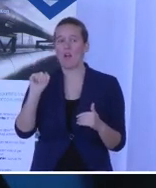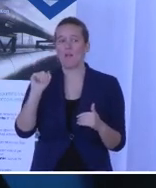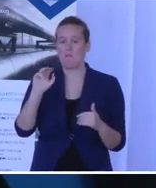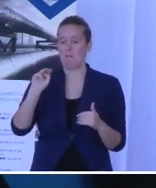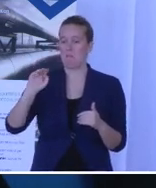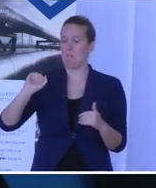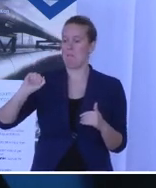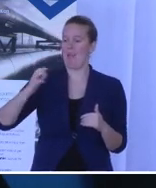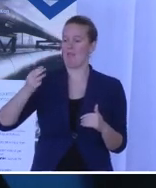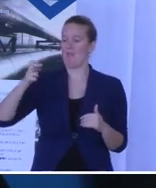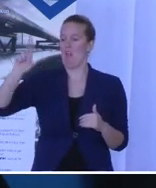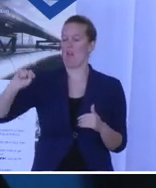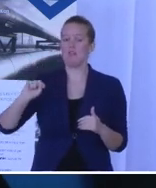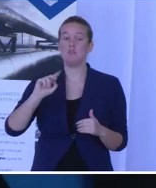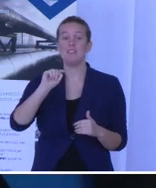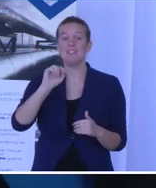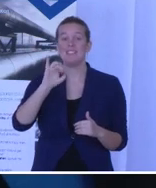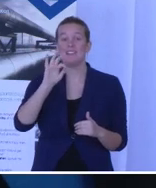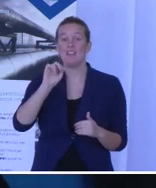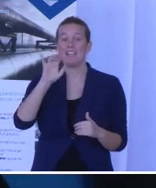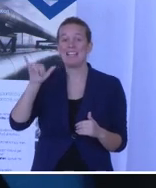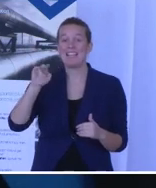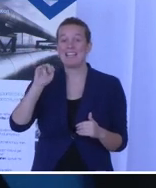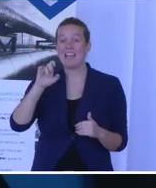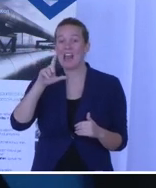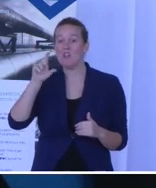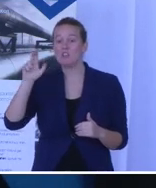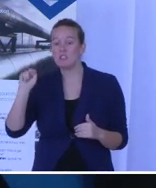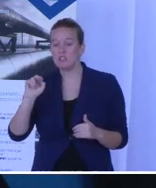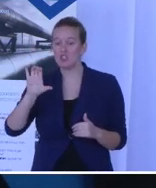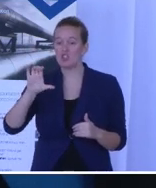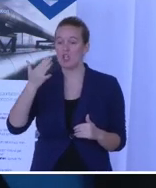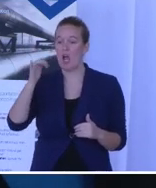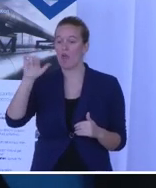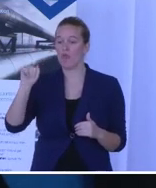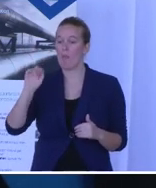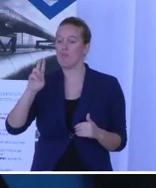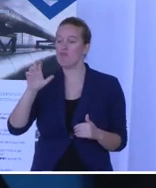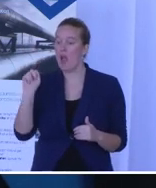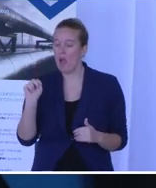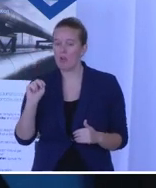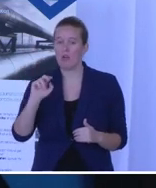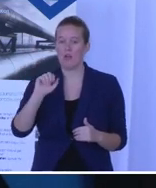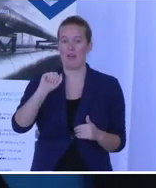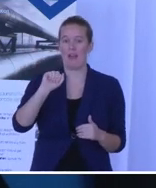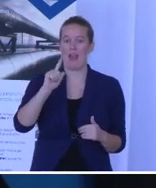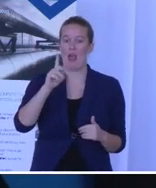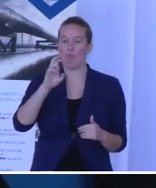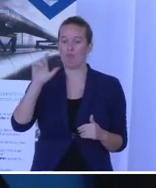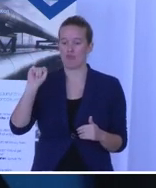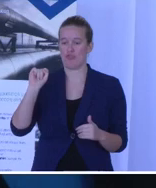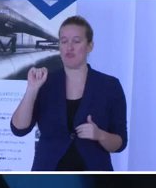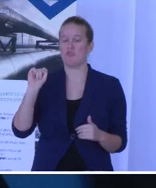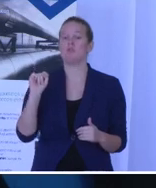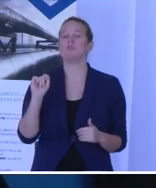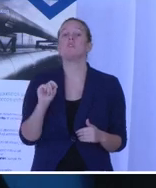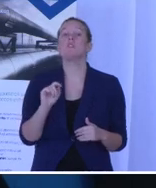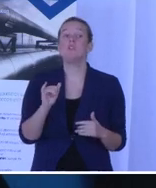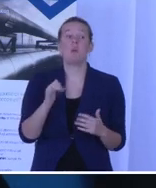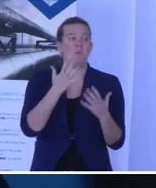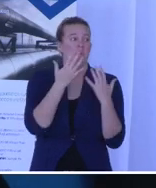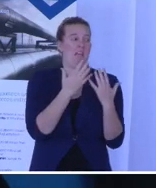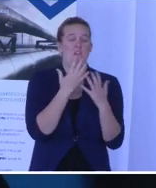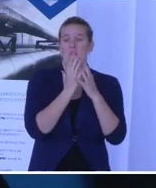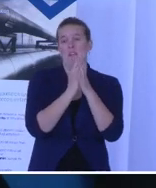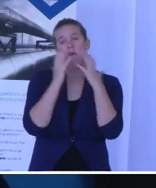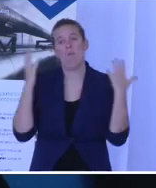McMahon, Tiffany Nelson, Chira Brown, Albert Ross, and Albert Tassi. So thank you very